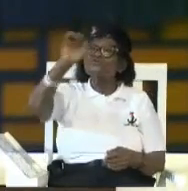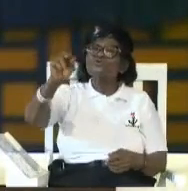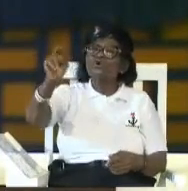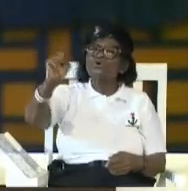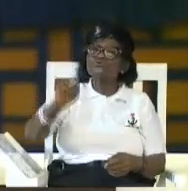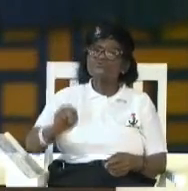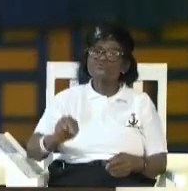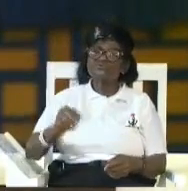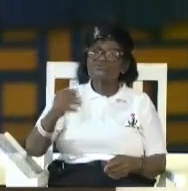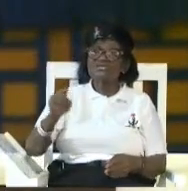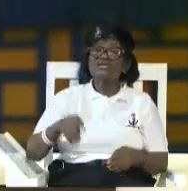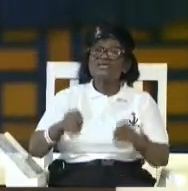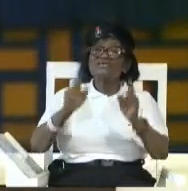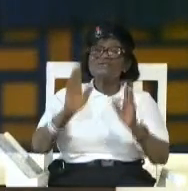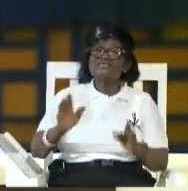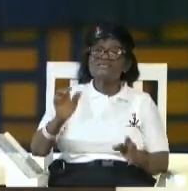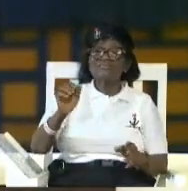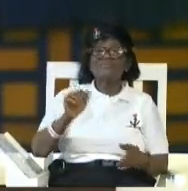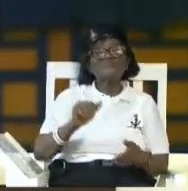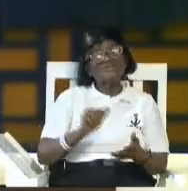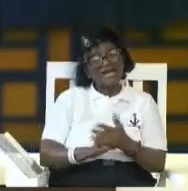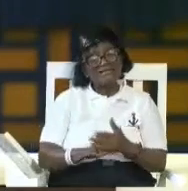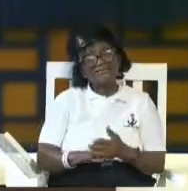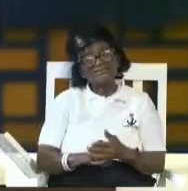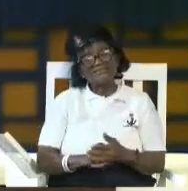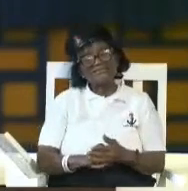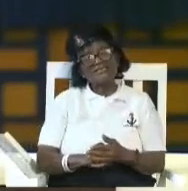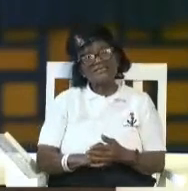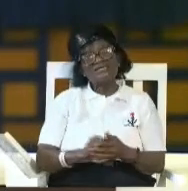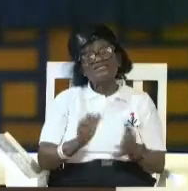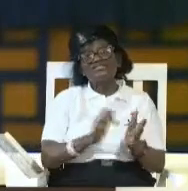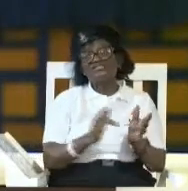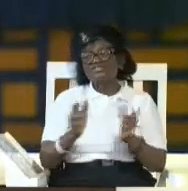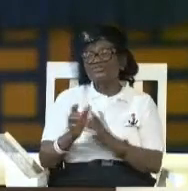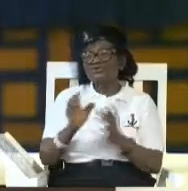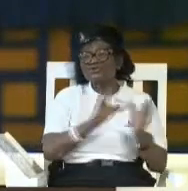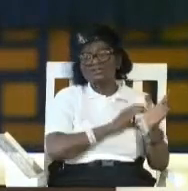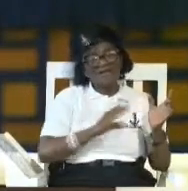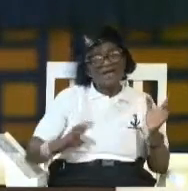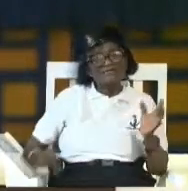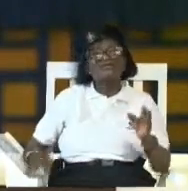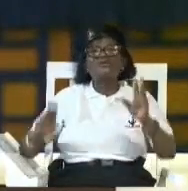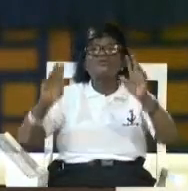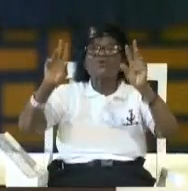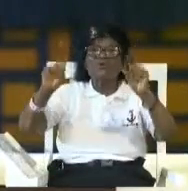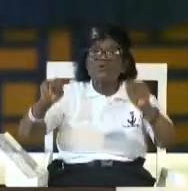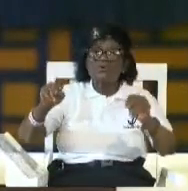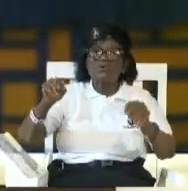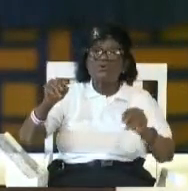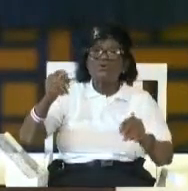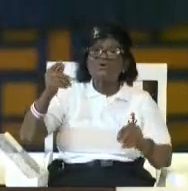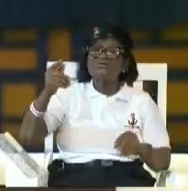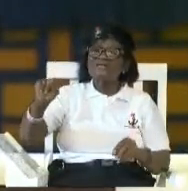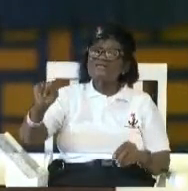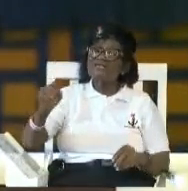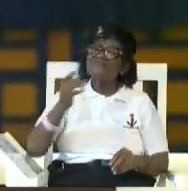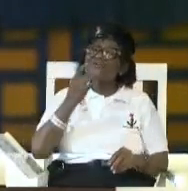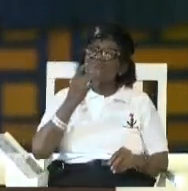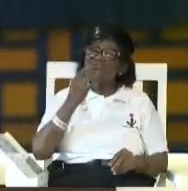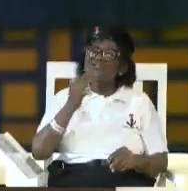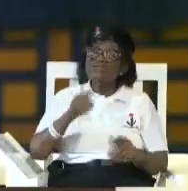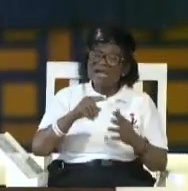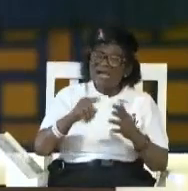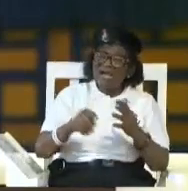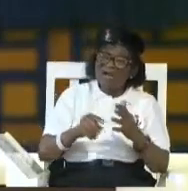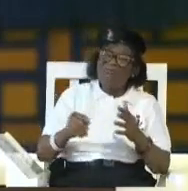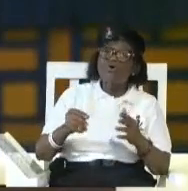the disciple that Jesus Christ loved, the favorite among all of us, and said